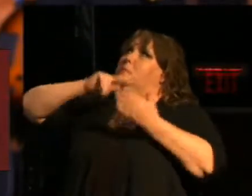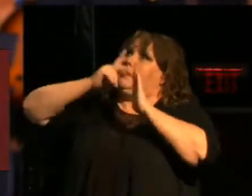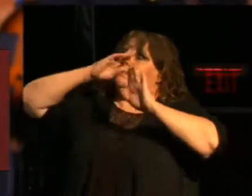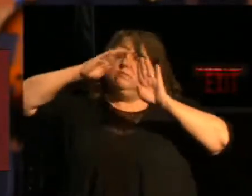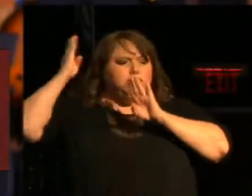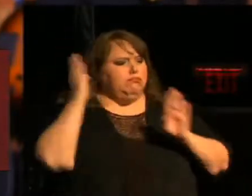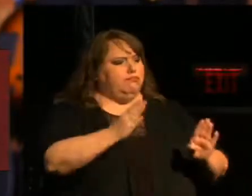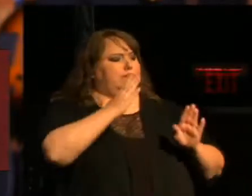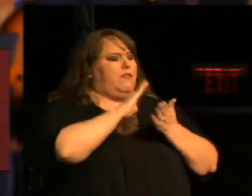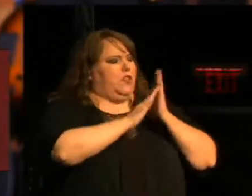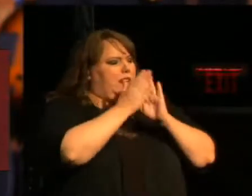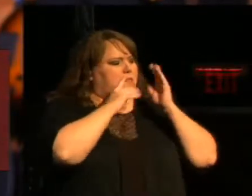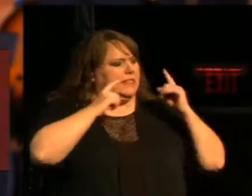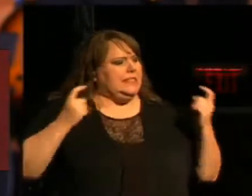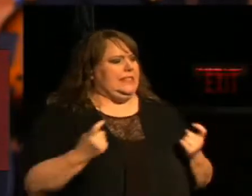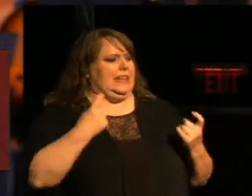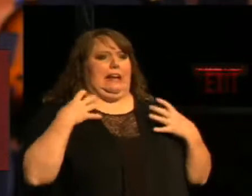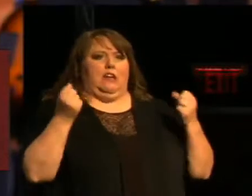us all.